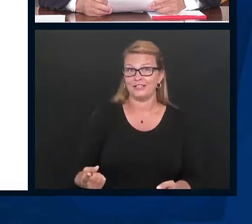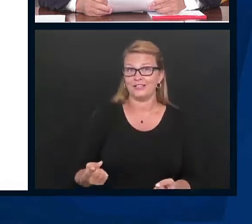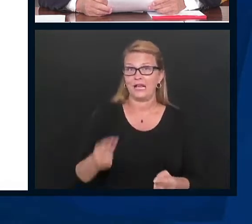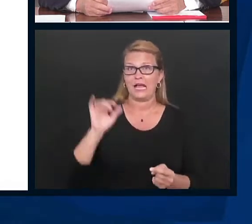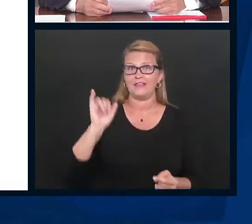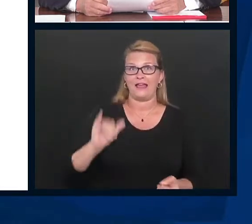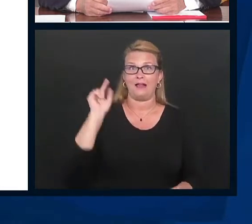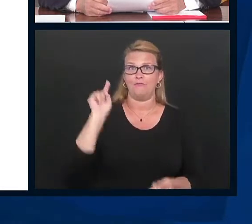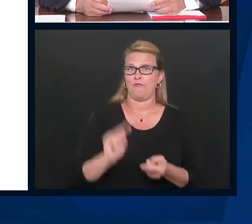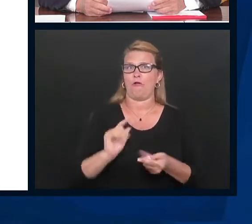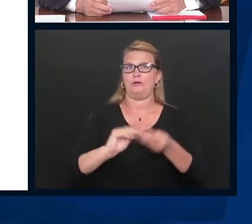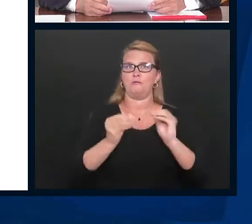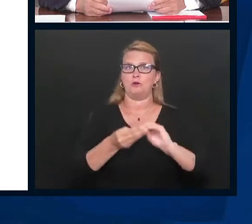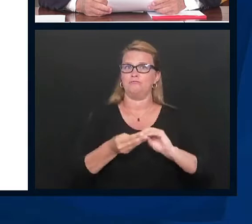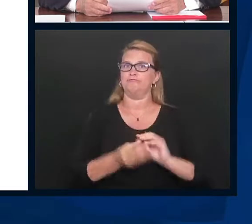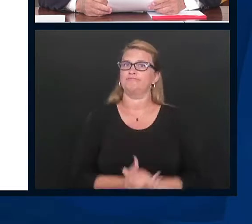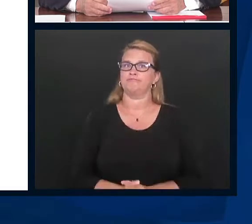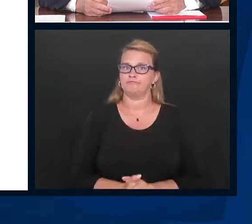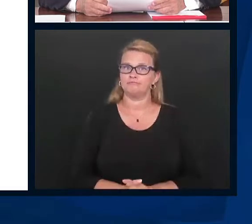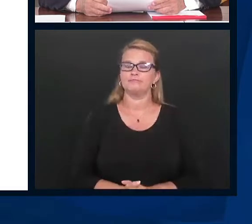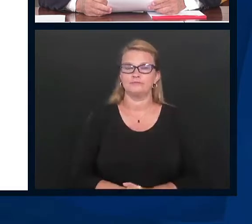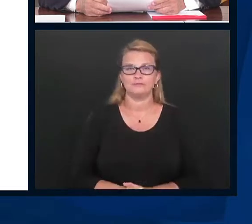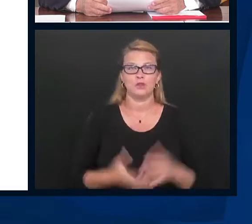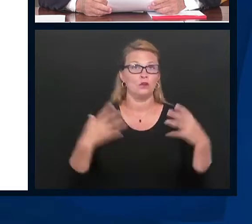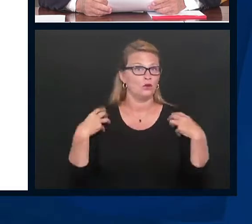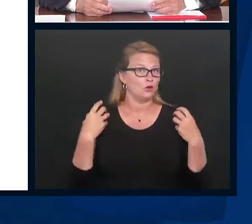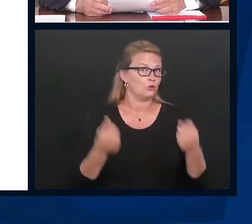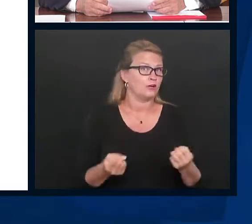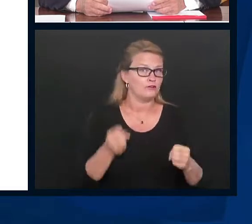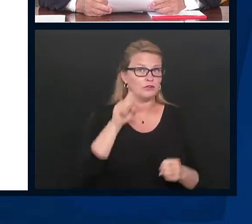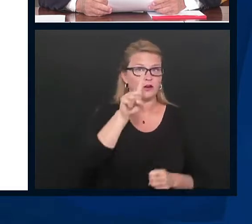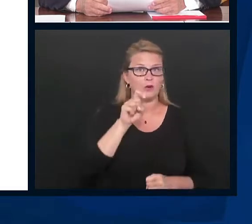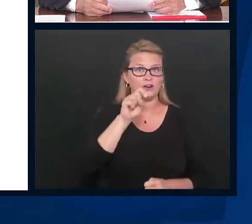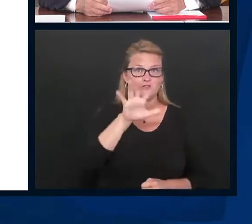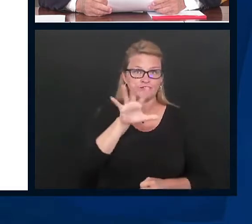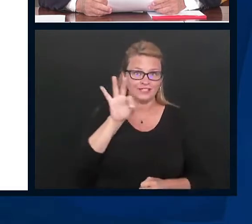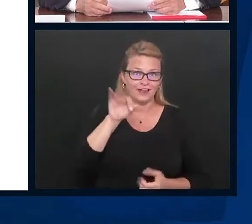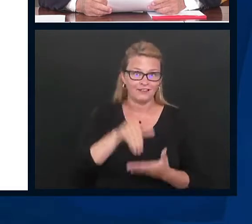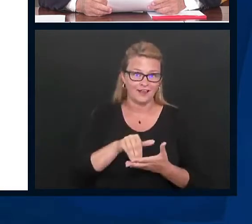level. Now, our recovered cases are